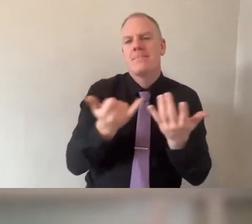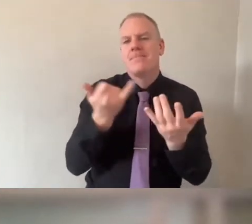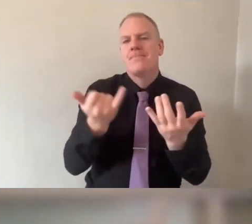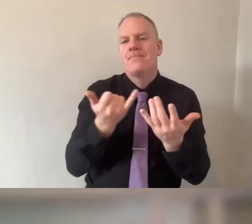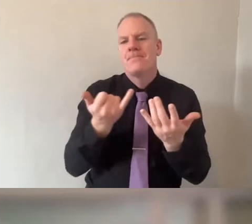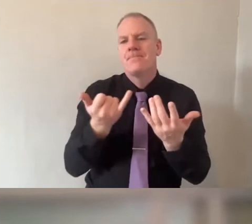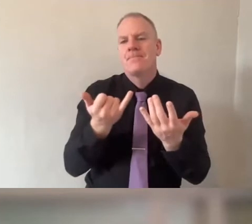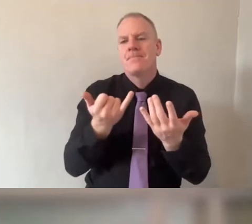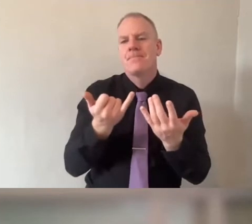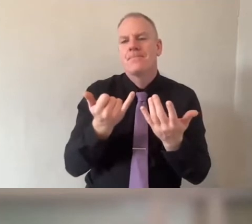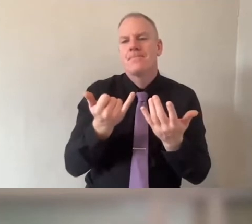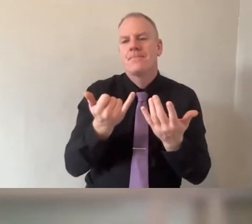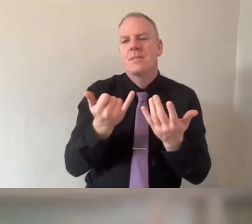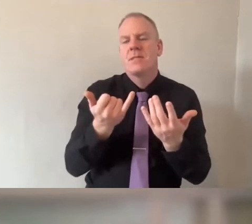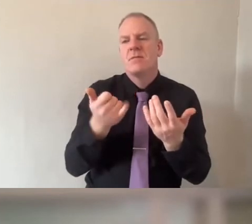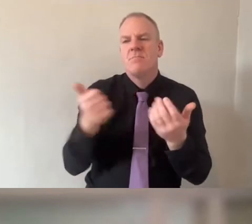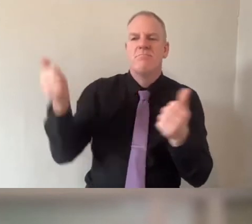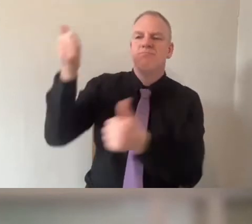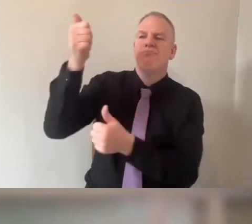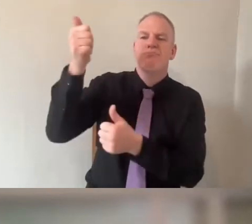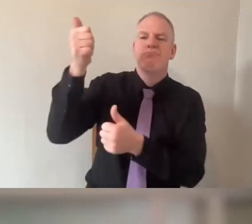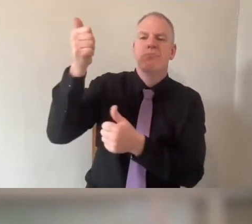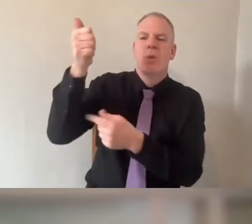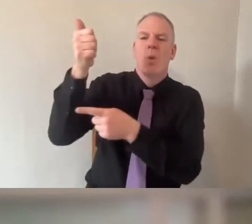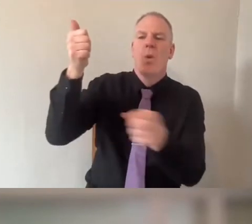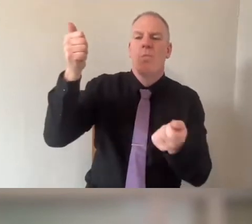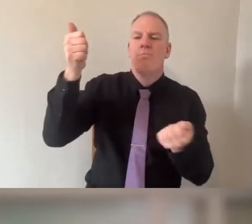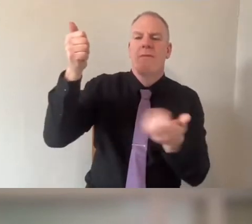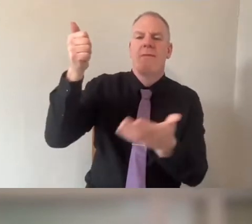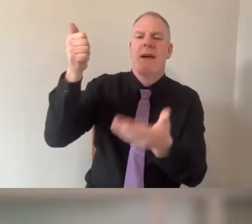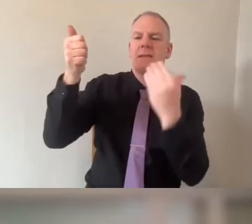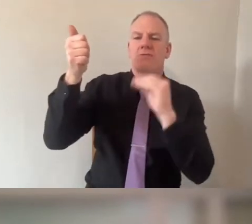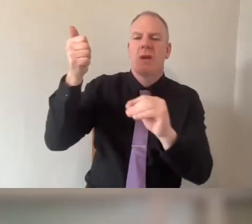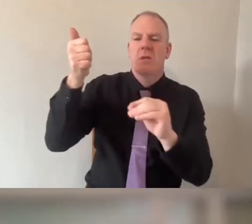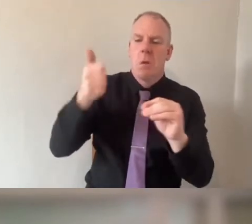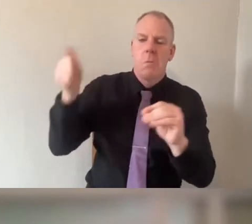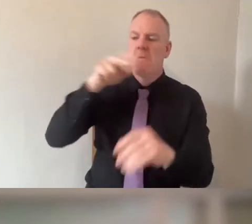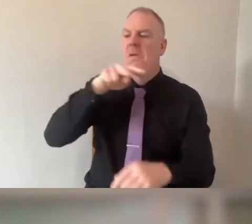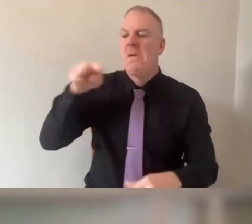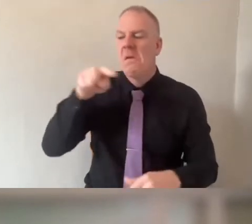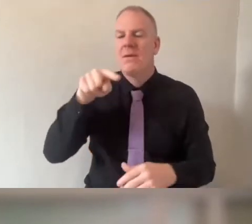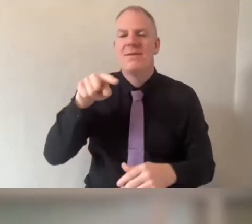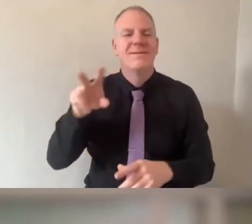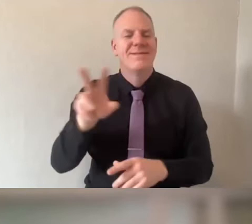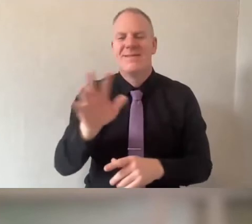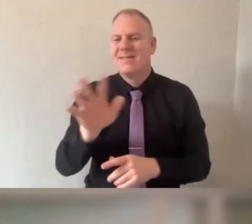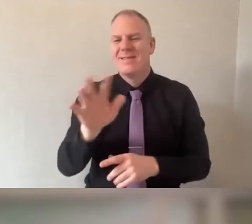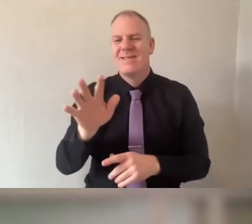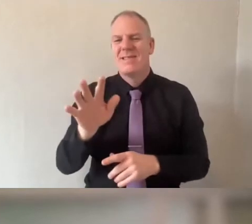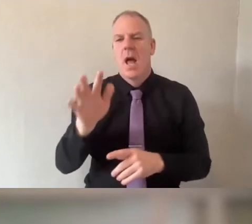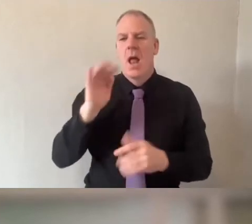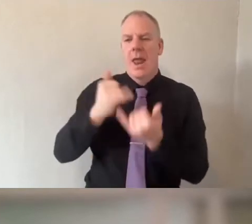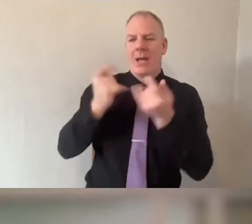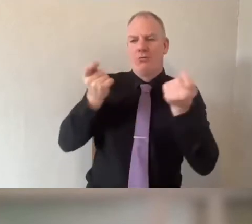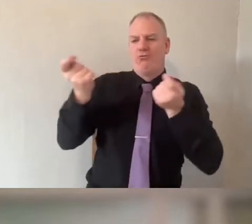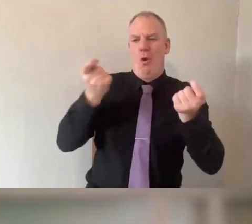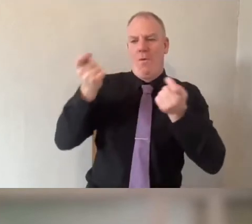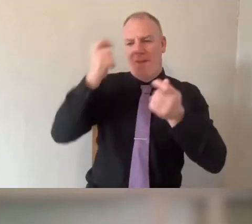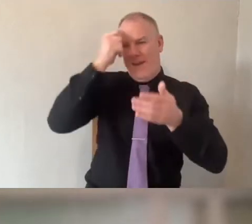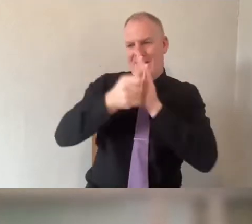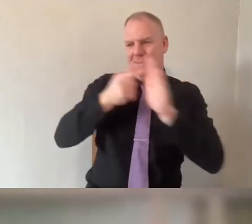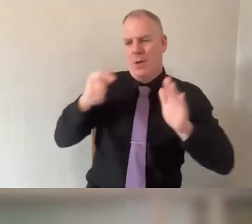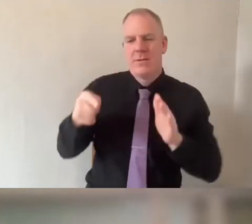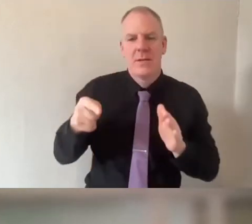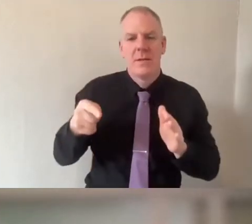an approach where you're above all the centres, the schools and colleges, and sometimes seeing as the controller, the expert there.